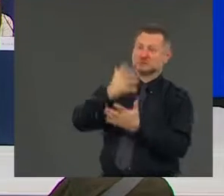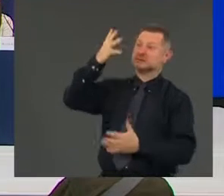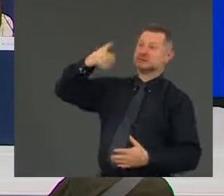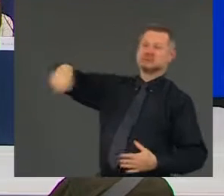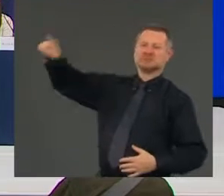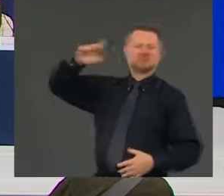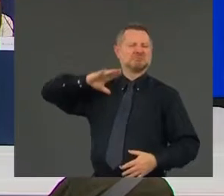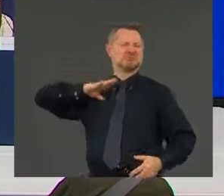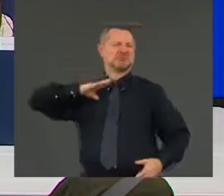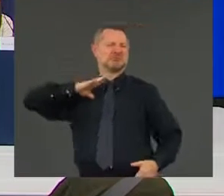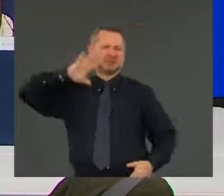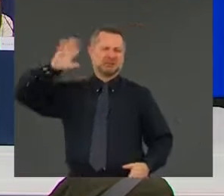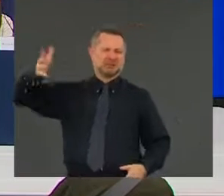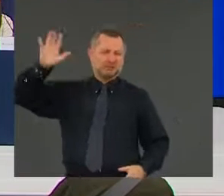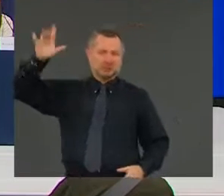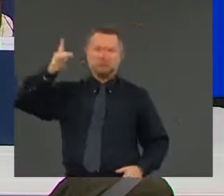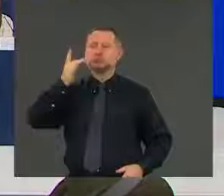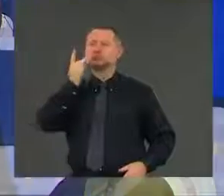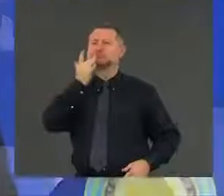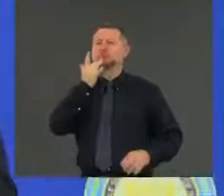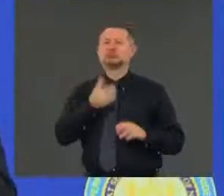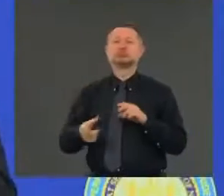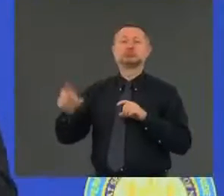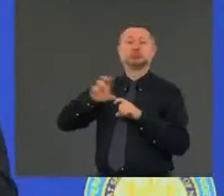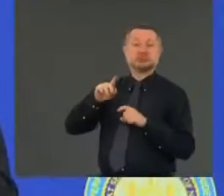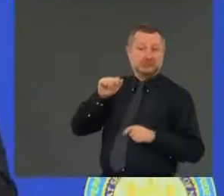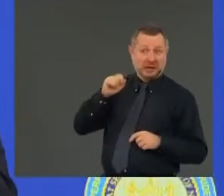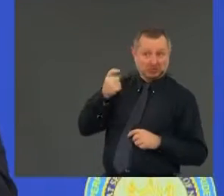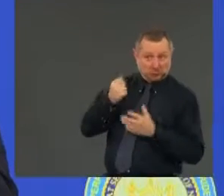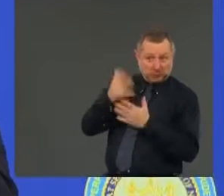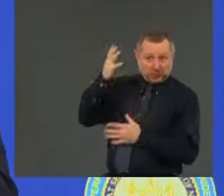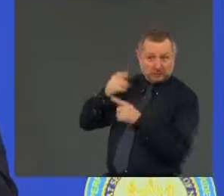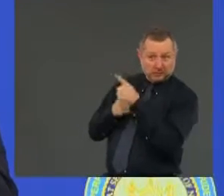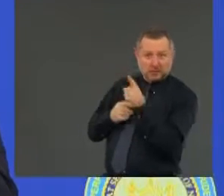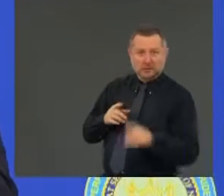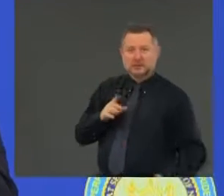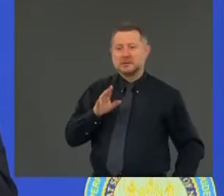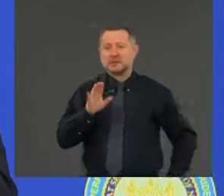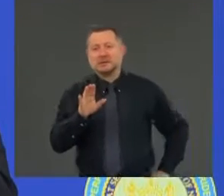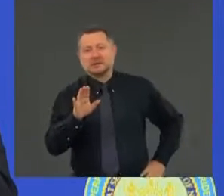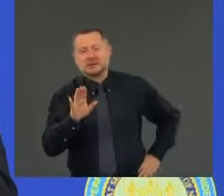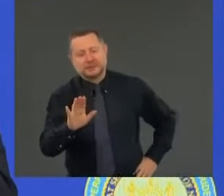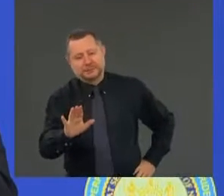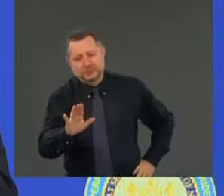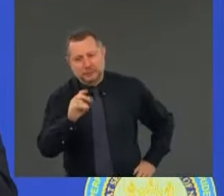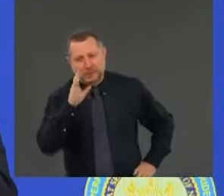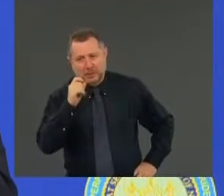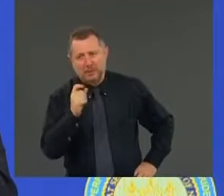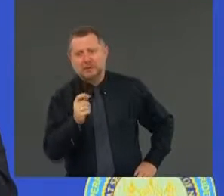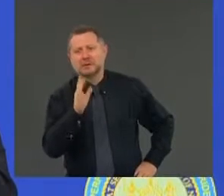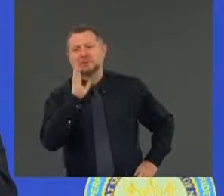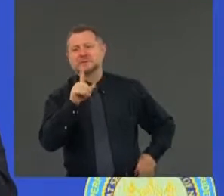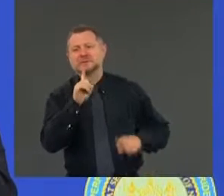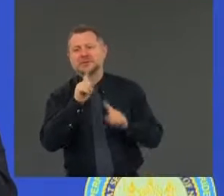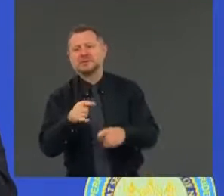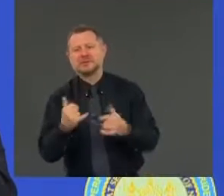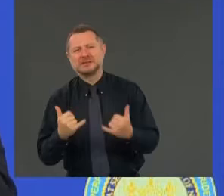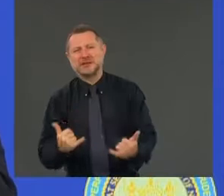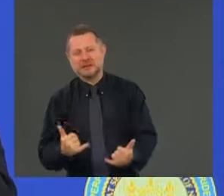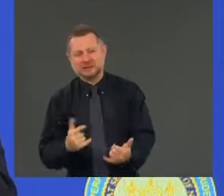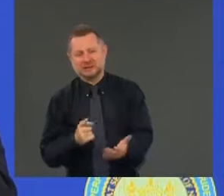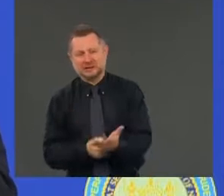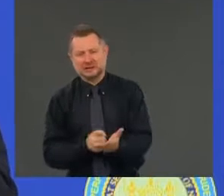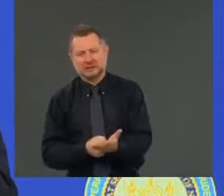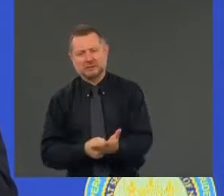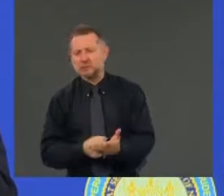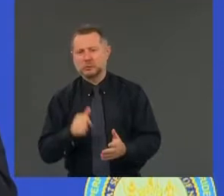you ever favor raising taxes on the wealthy? Yeah. You know, let's deal with the here and now, and then we'll deal